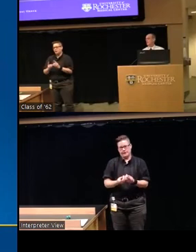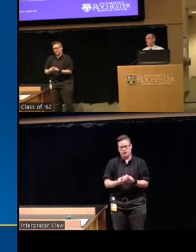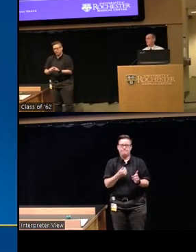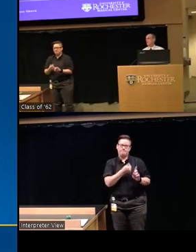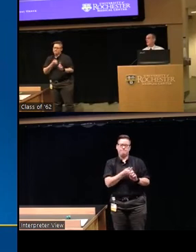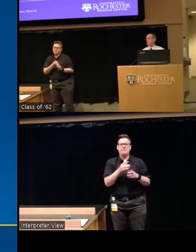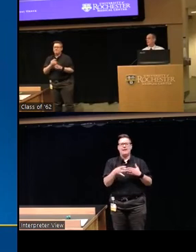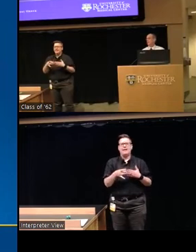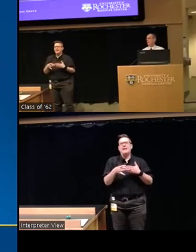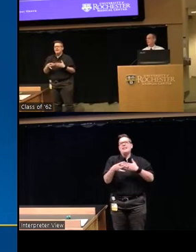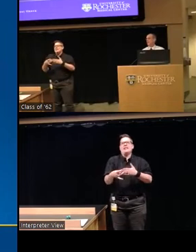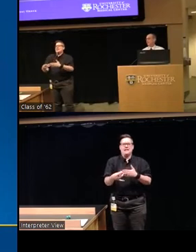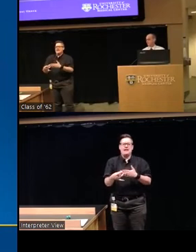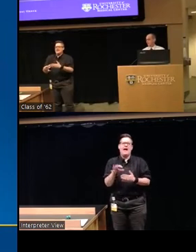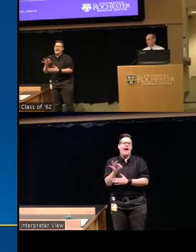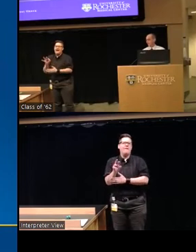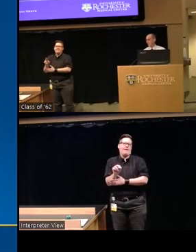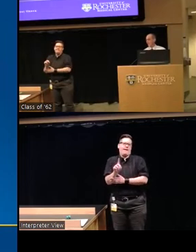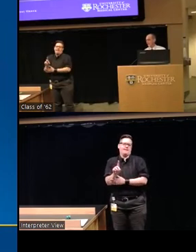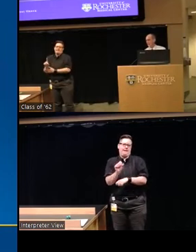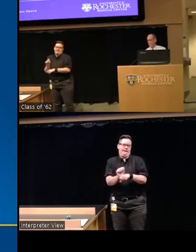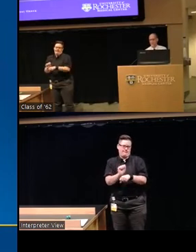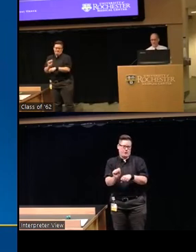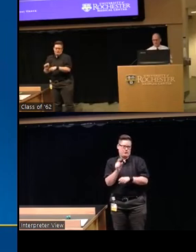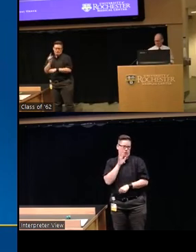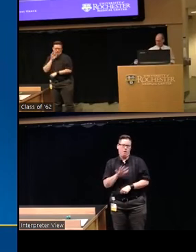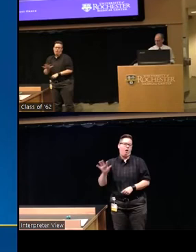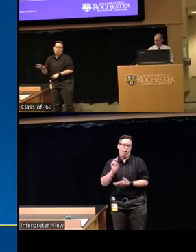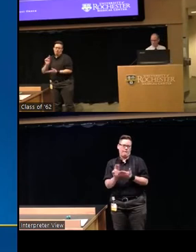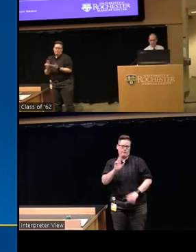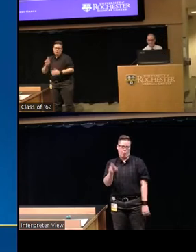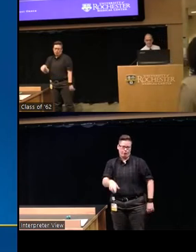who's kind of leading our FND efforts across the institution.